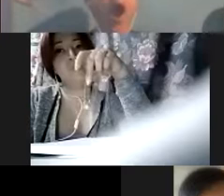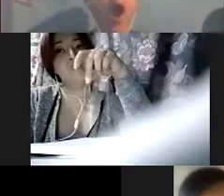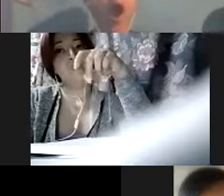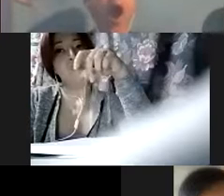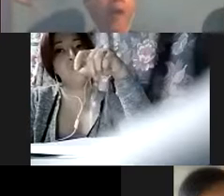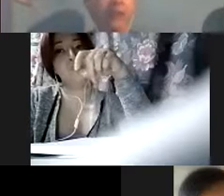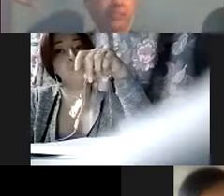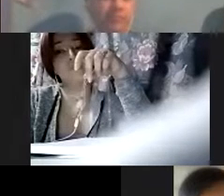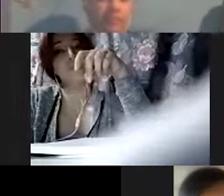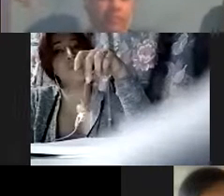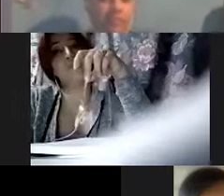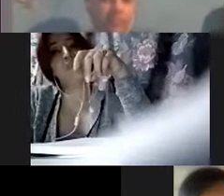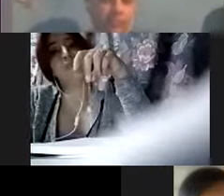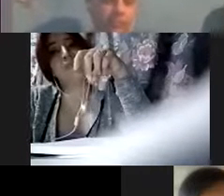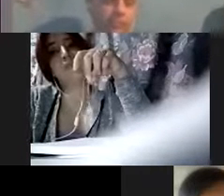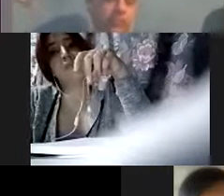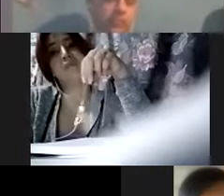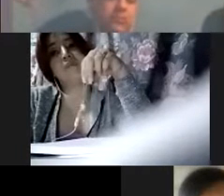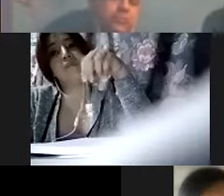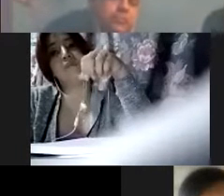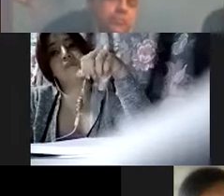What are you doing tomorrow?